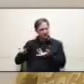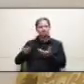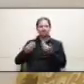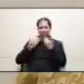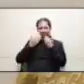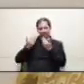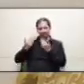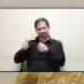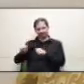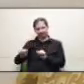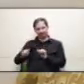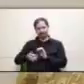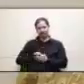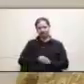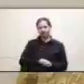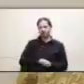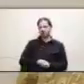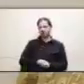Chair.